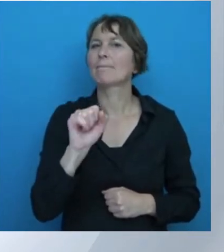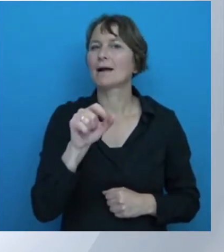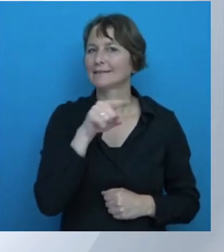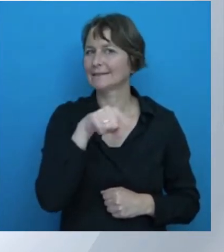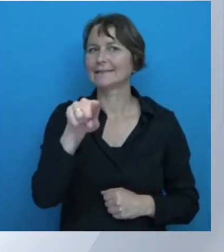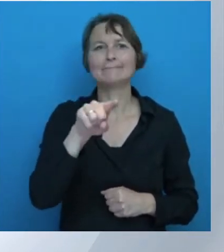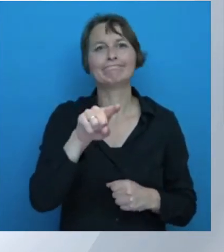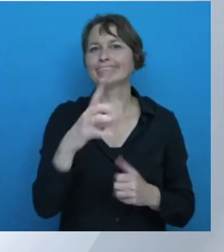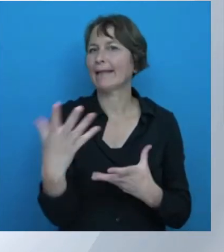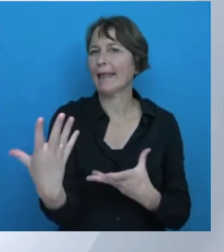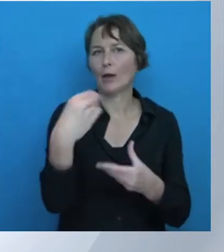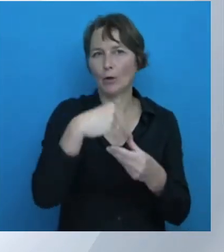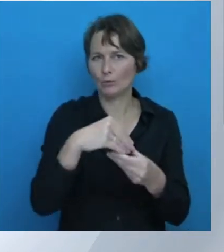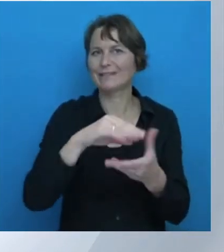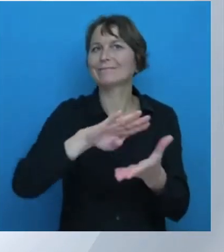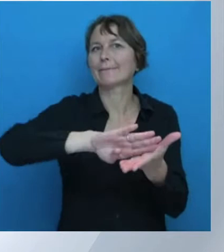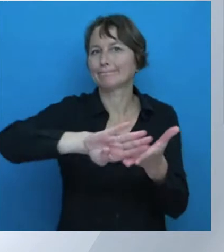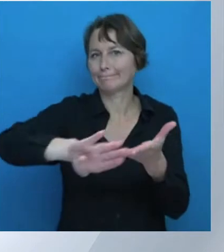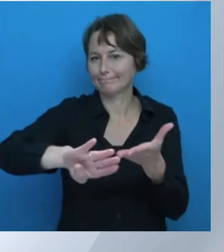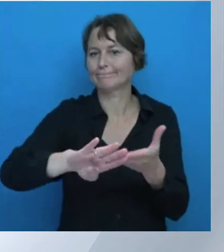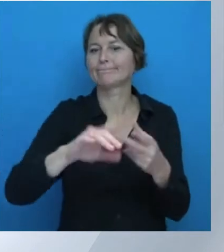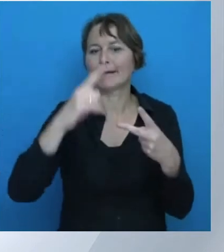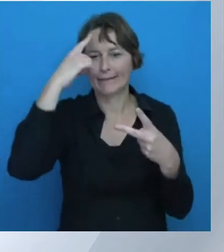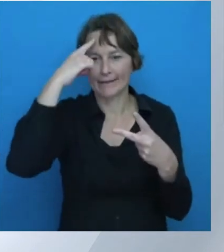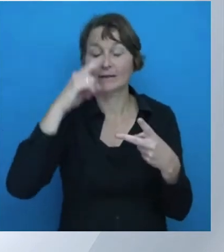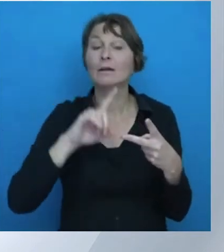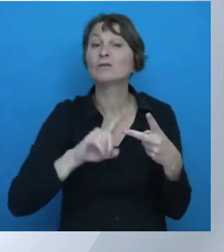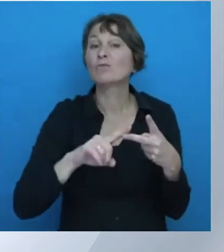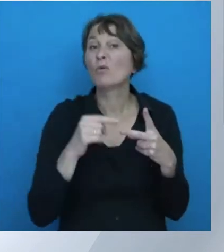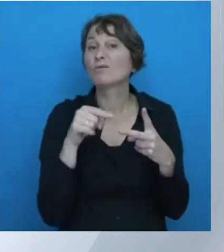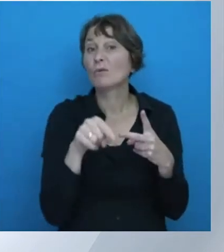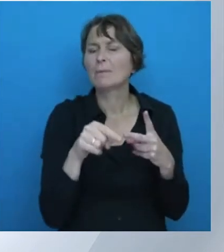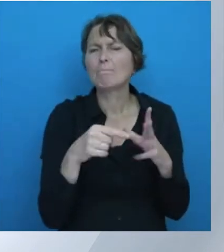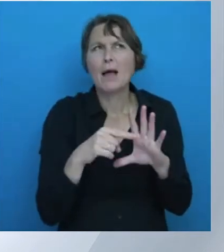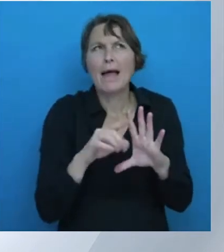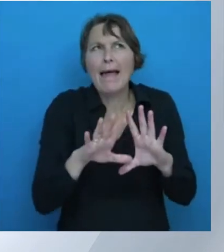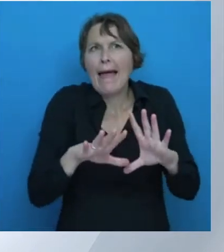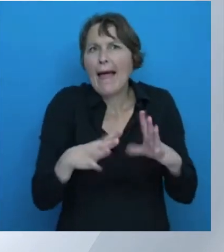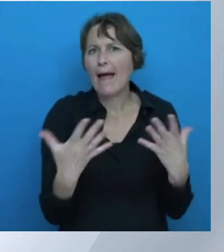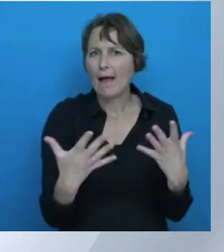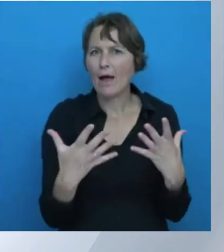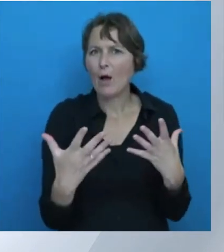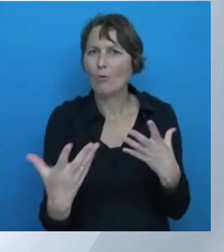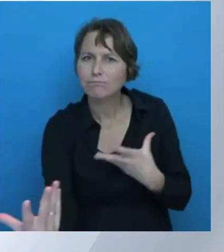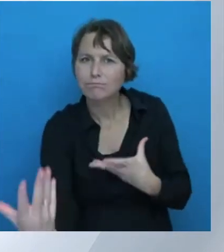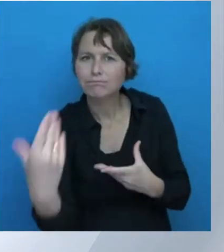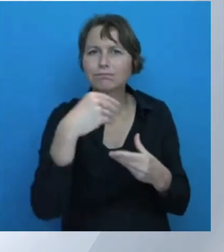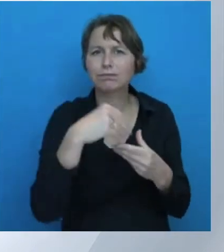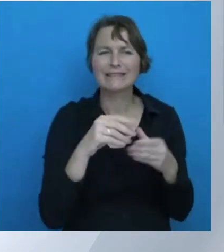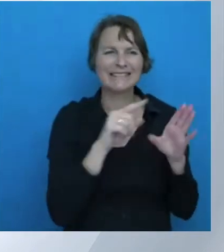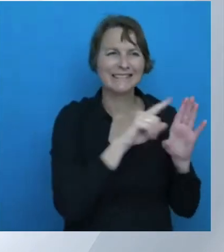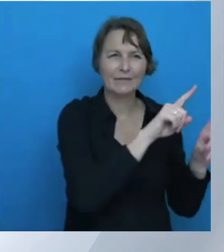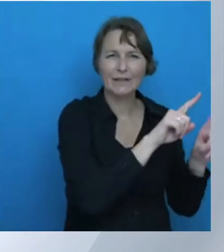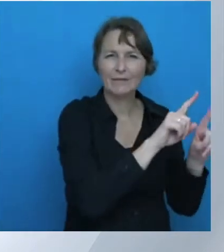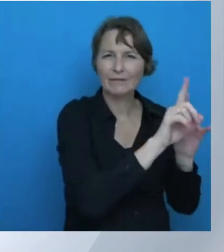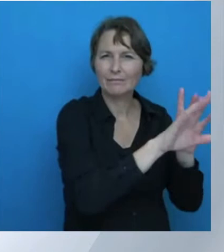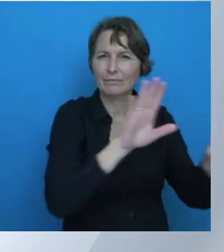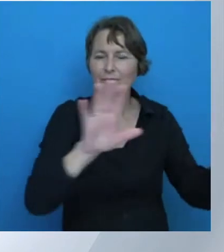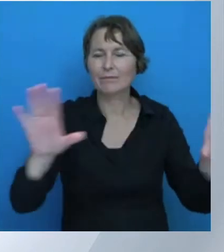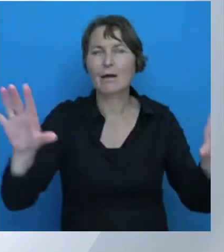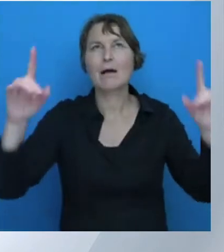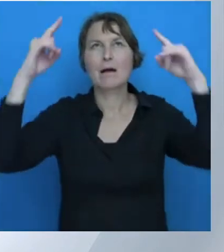of accessibility? It leads to innovation. I'm going to show you how. By taking those persona spectrums and then applying it to